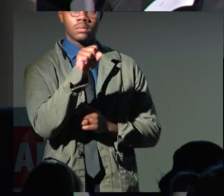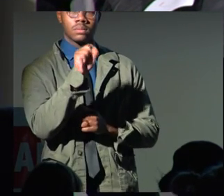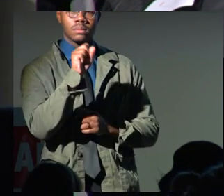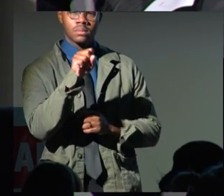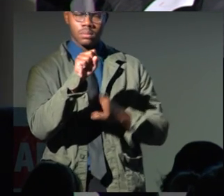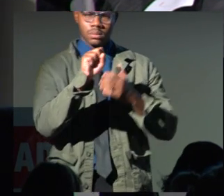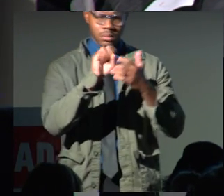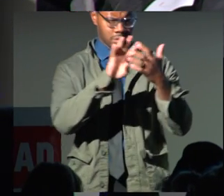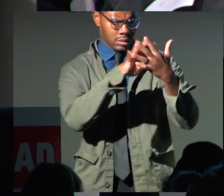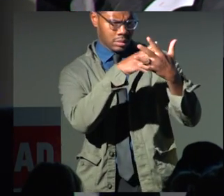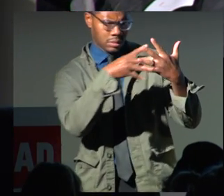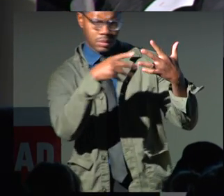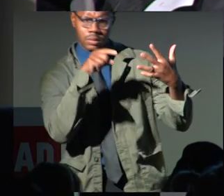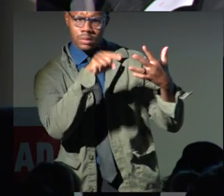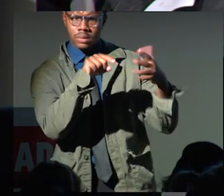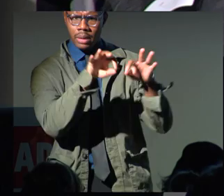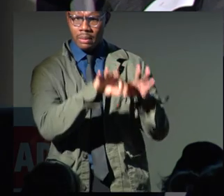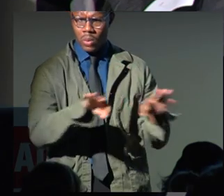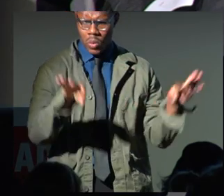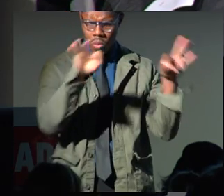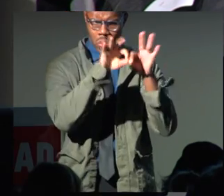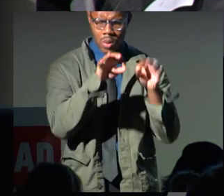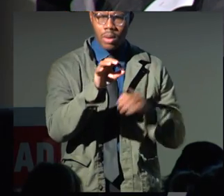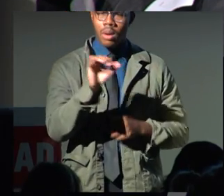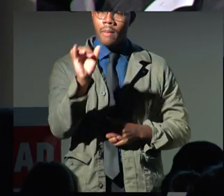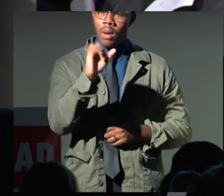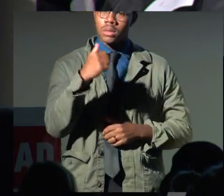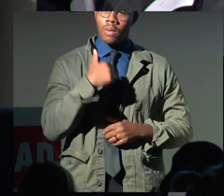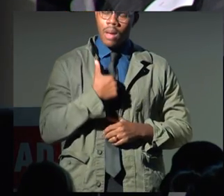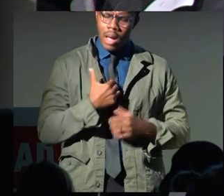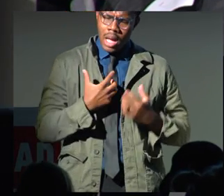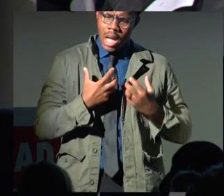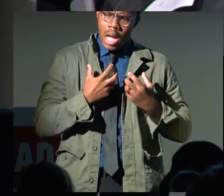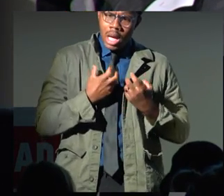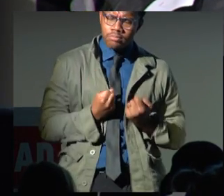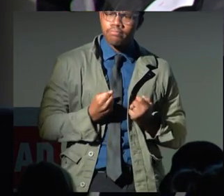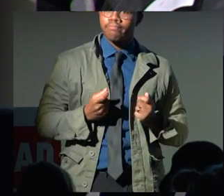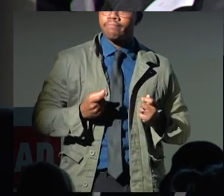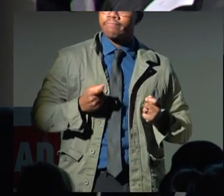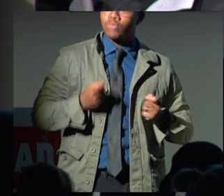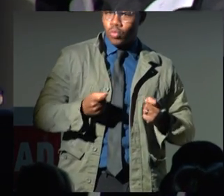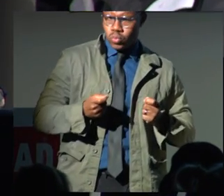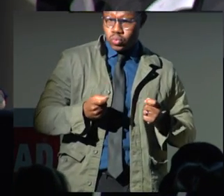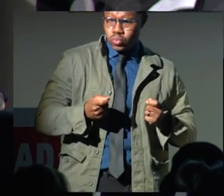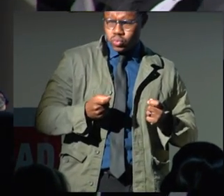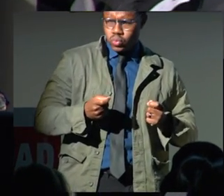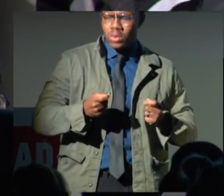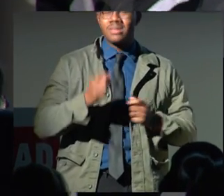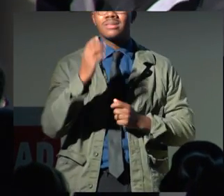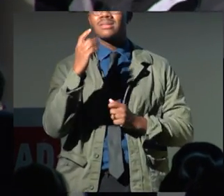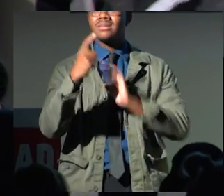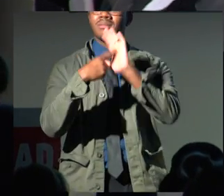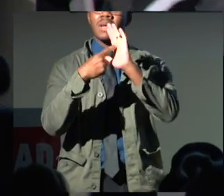disciplined. And discipline means you do it even when you don't feel like doing it. You must do it.